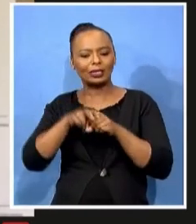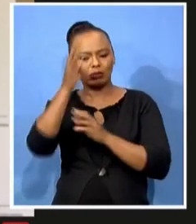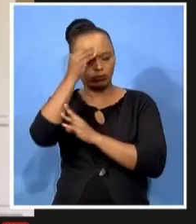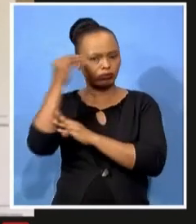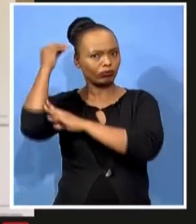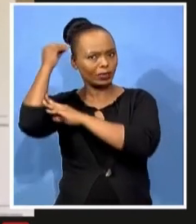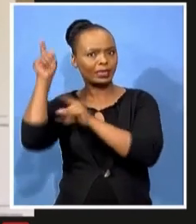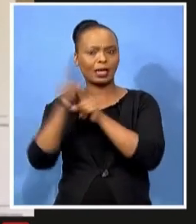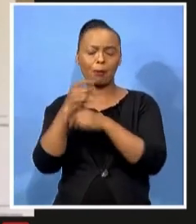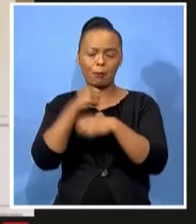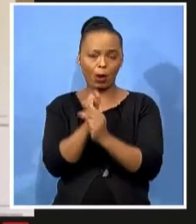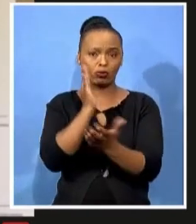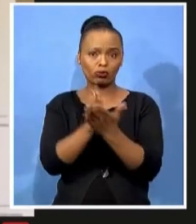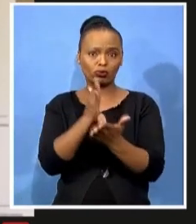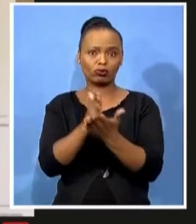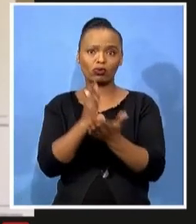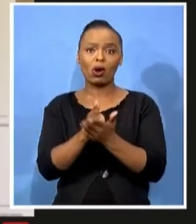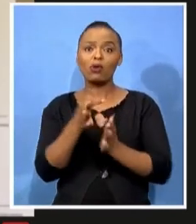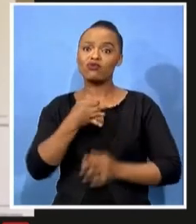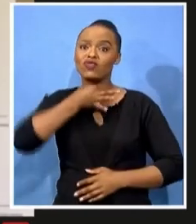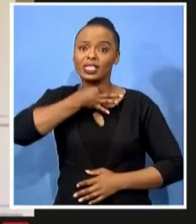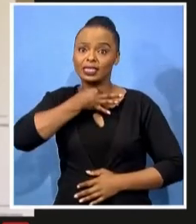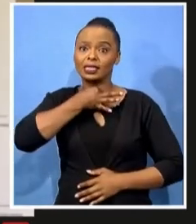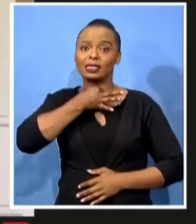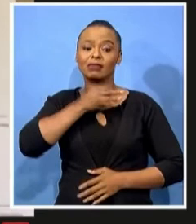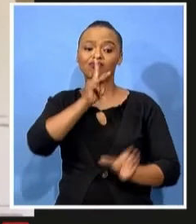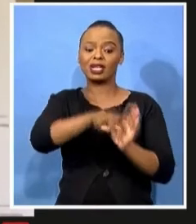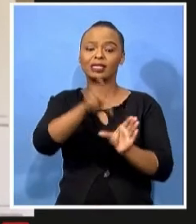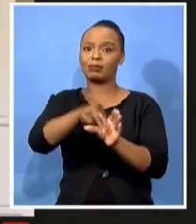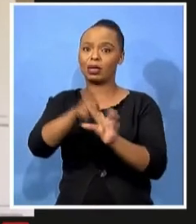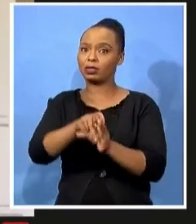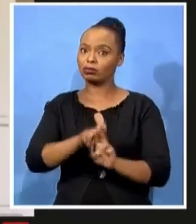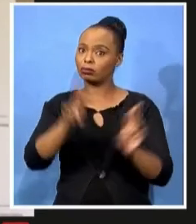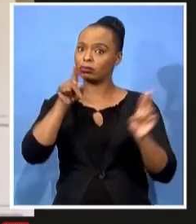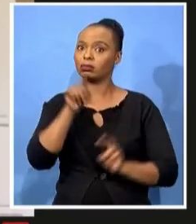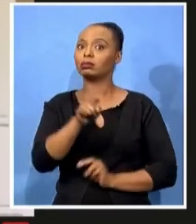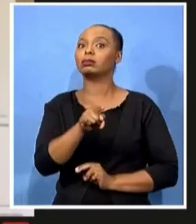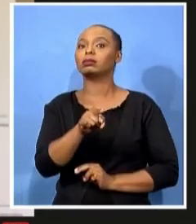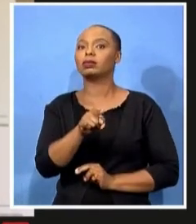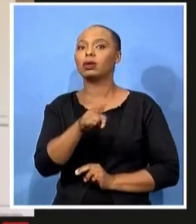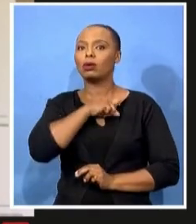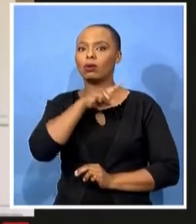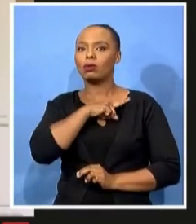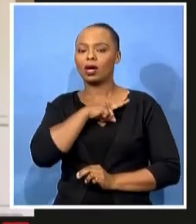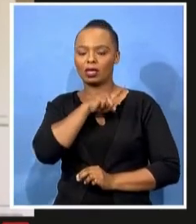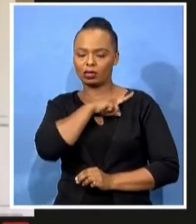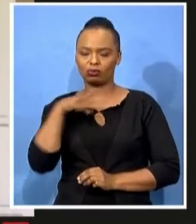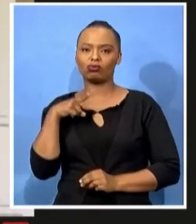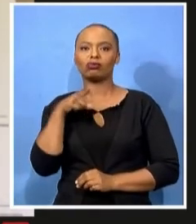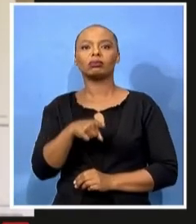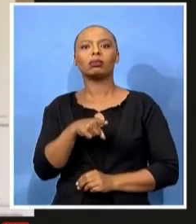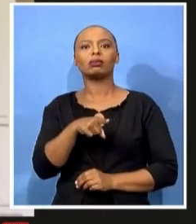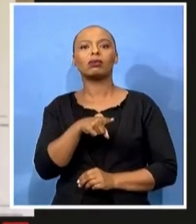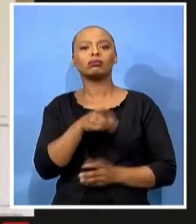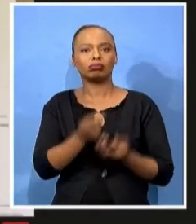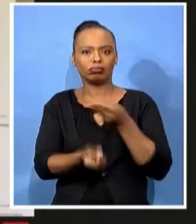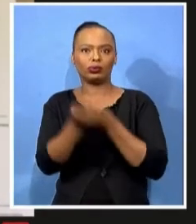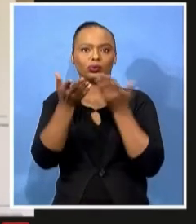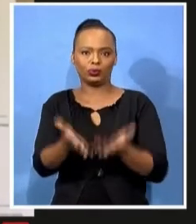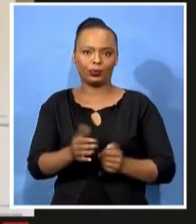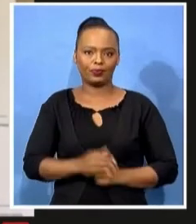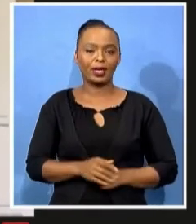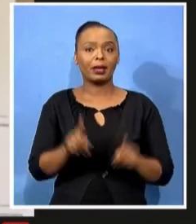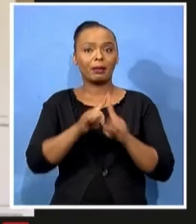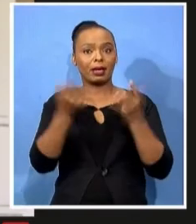in that process. And so that was ultimately resolved. And as we speak now, that amount of money was paid